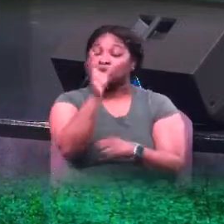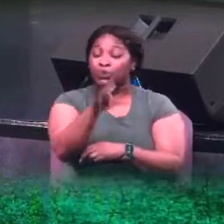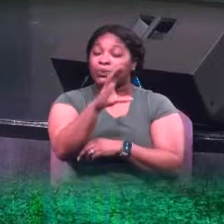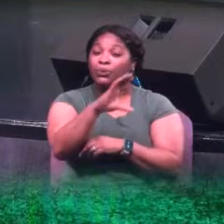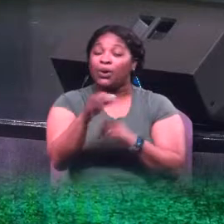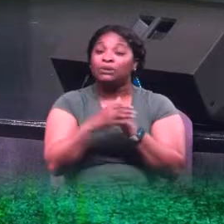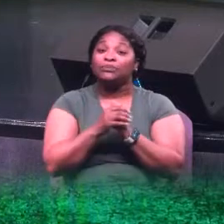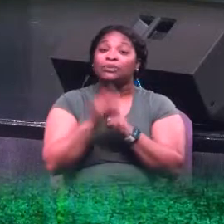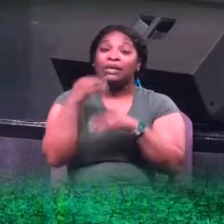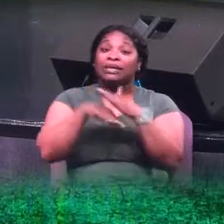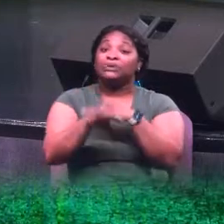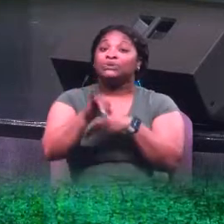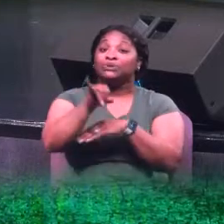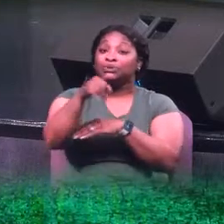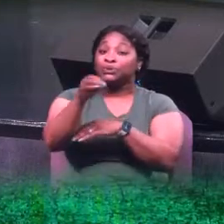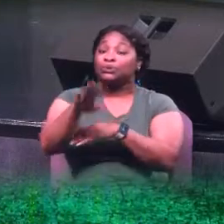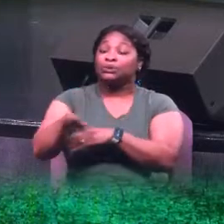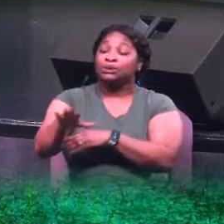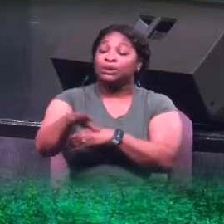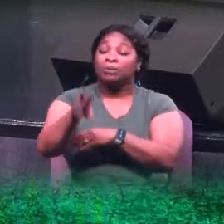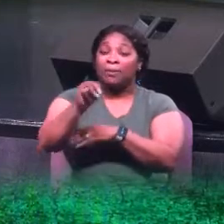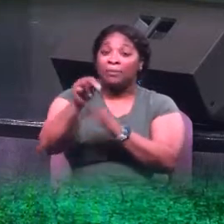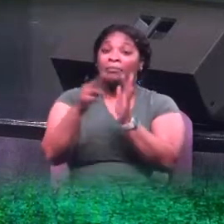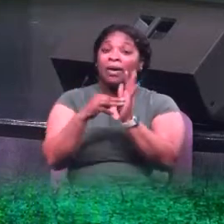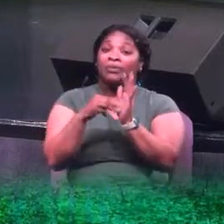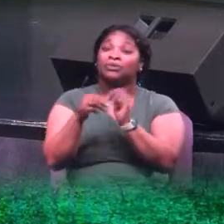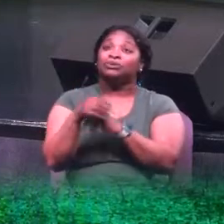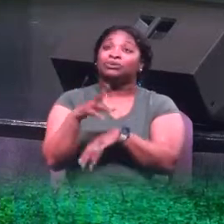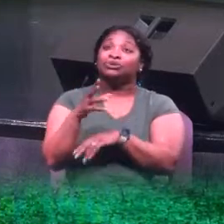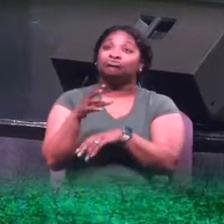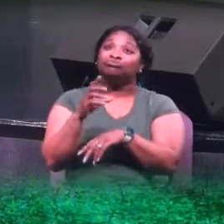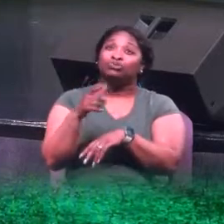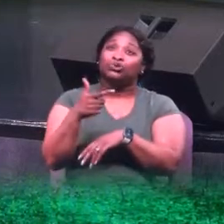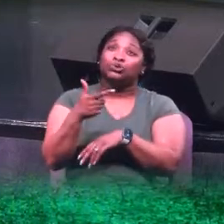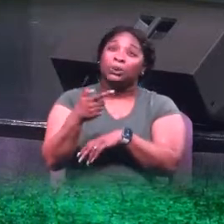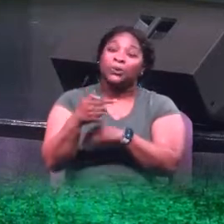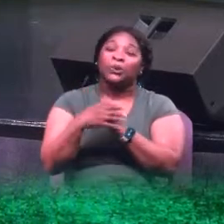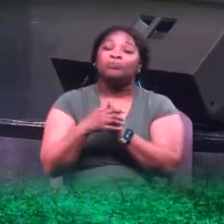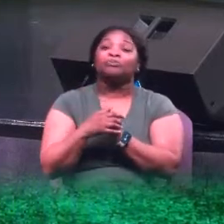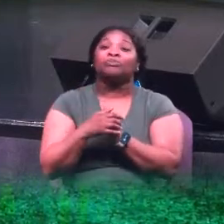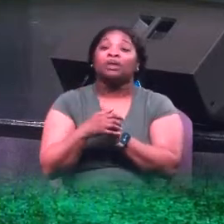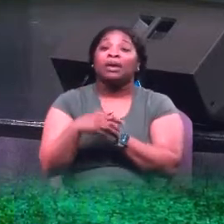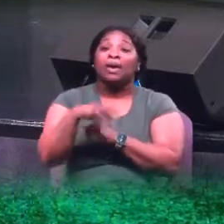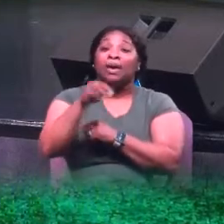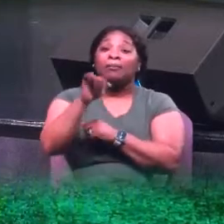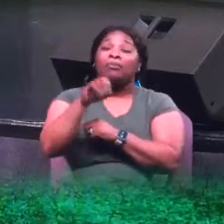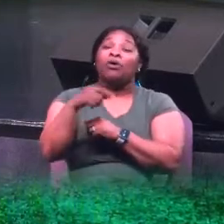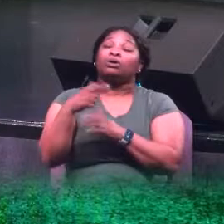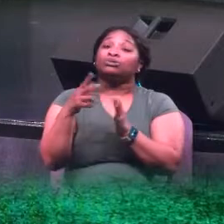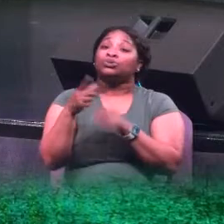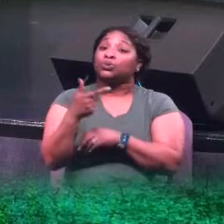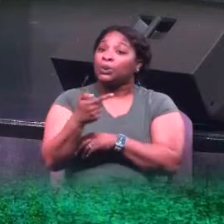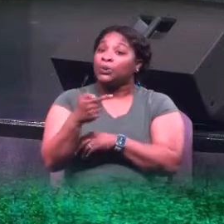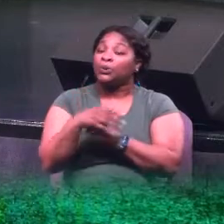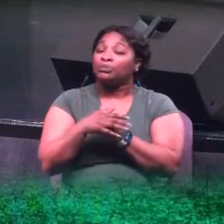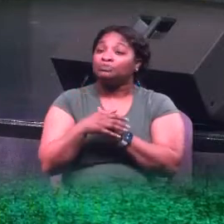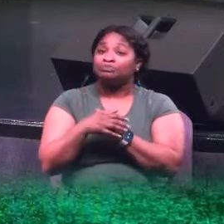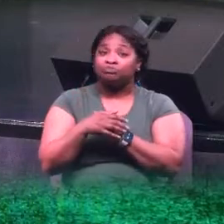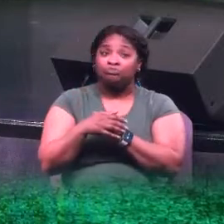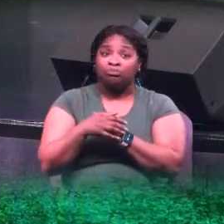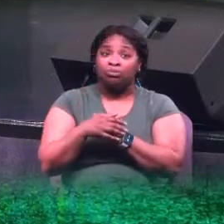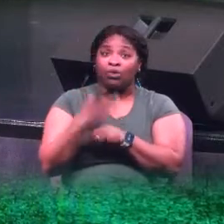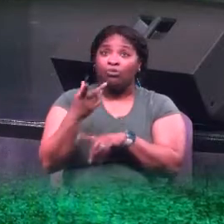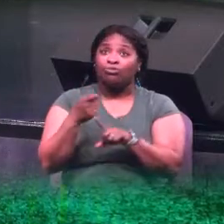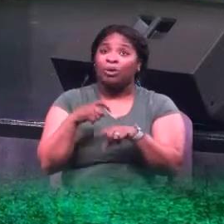into Jerusalem in Matthew chapter 21, and in our pericope in Mark chapter 21. From the time he